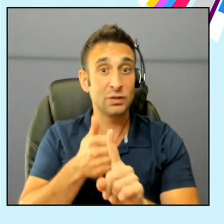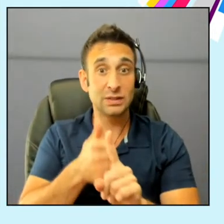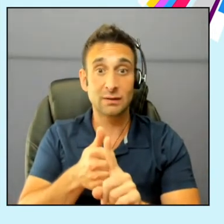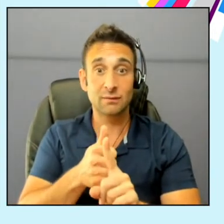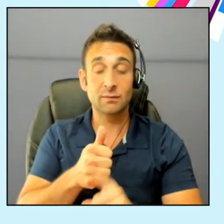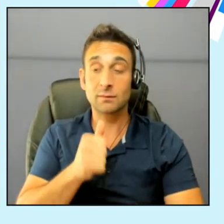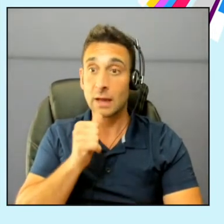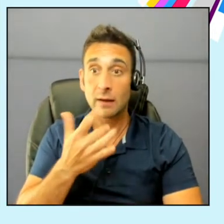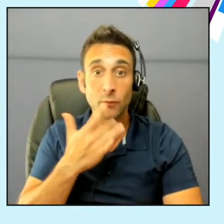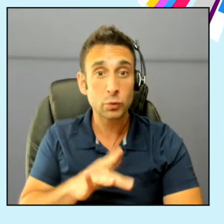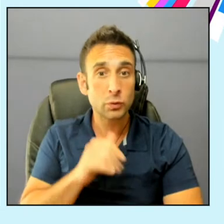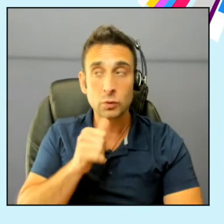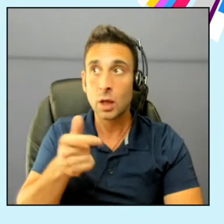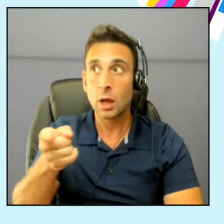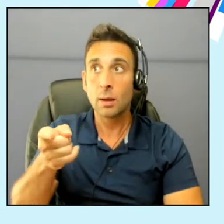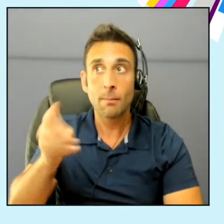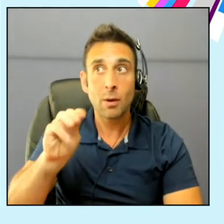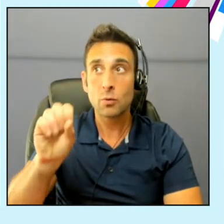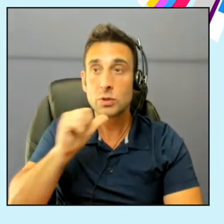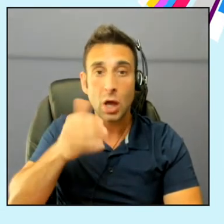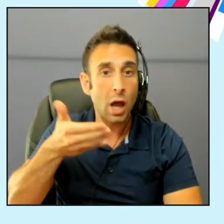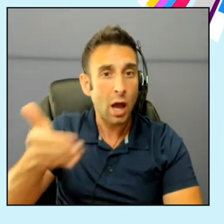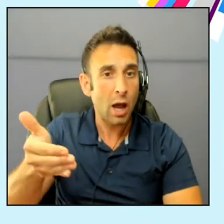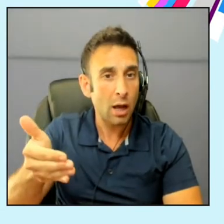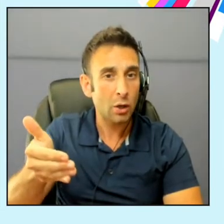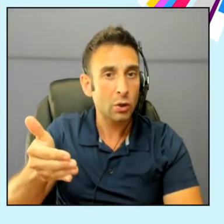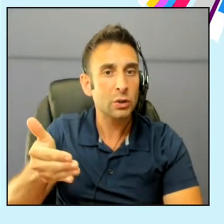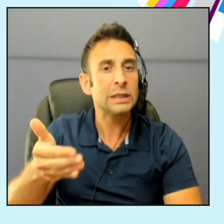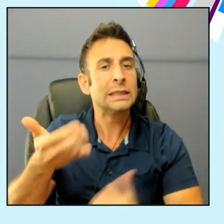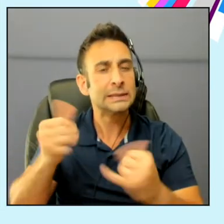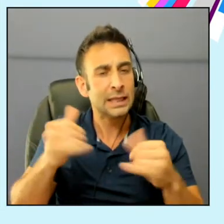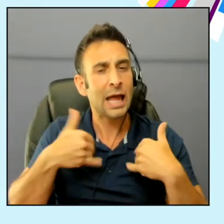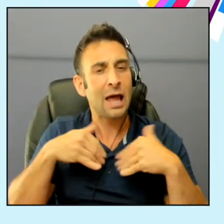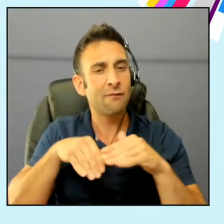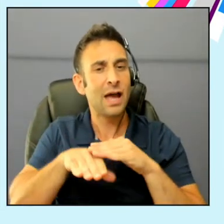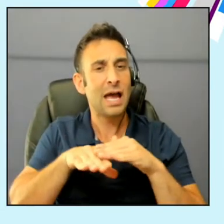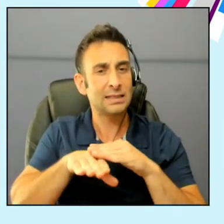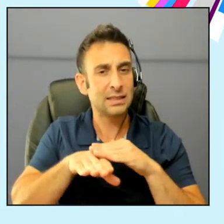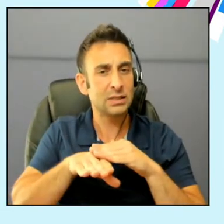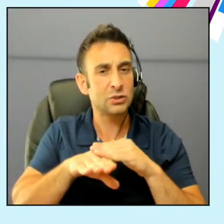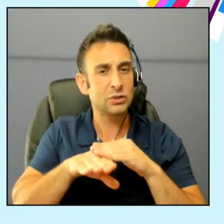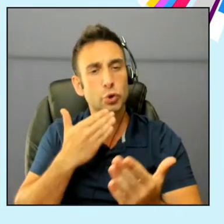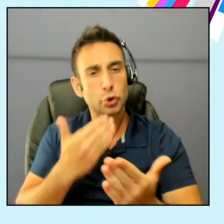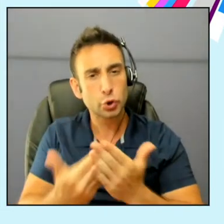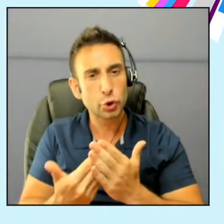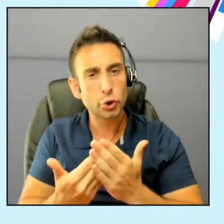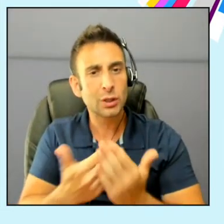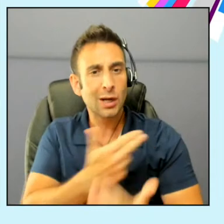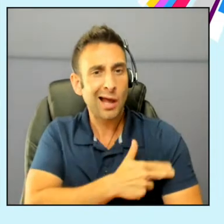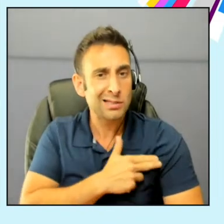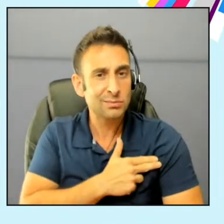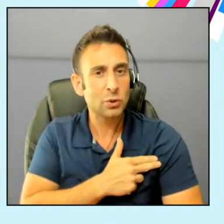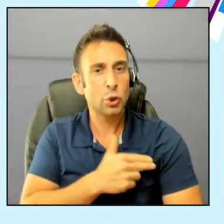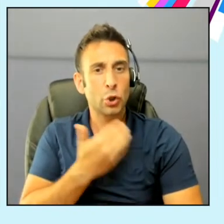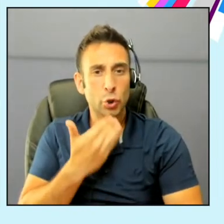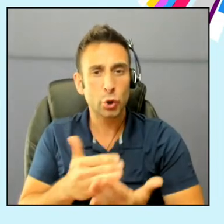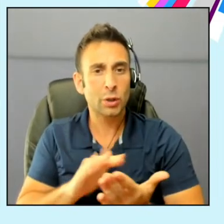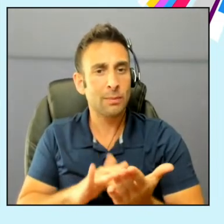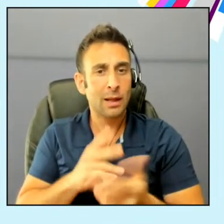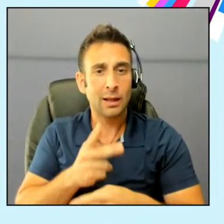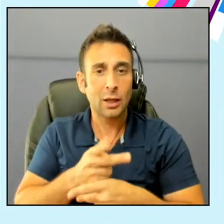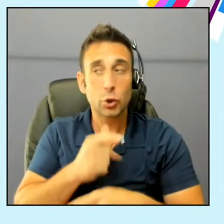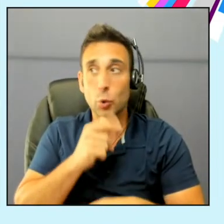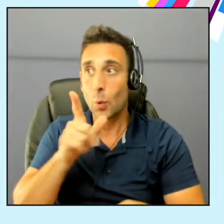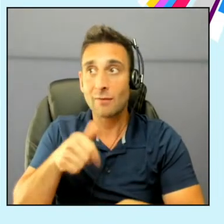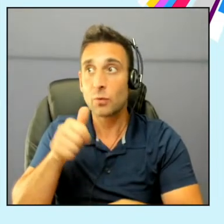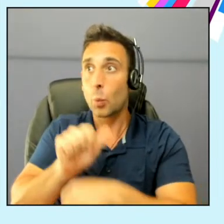not hired by the Microsofts, that you can actually have access to good facilities too, that you don't have to work for Microsoft, or you can work for